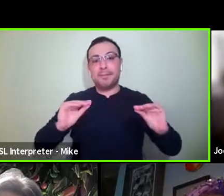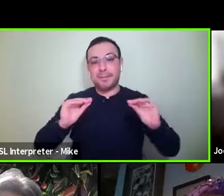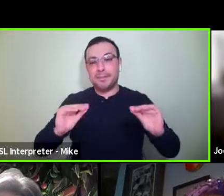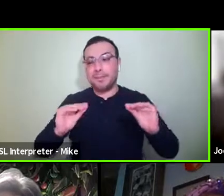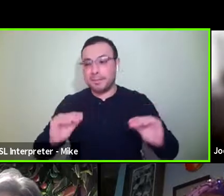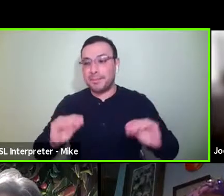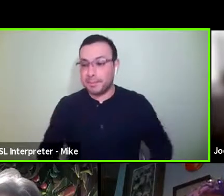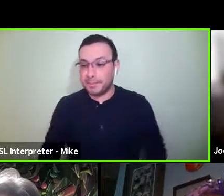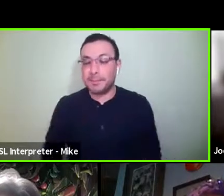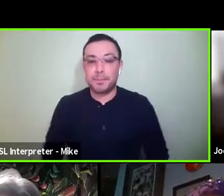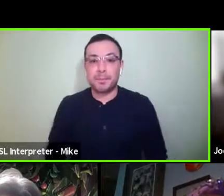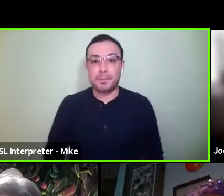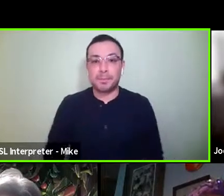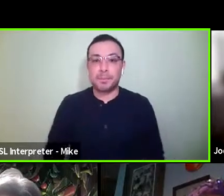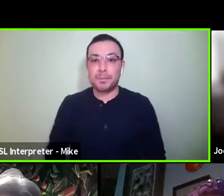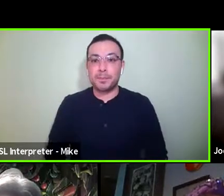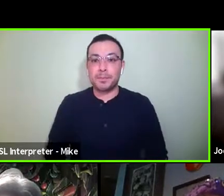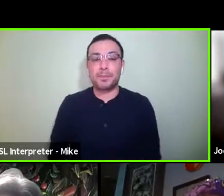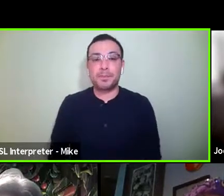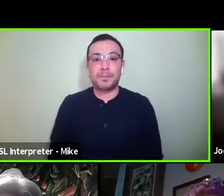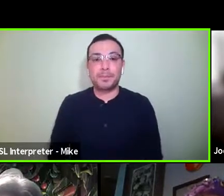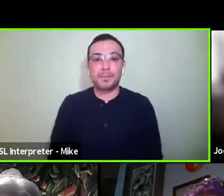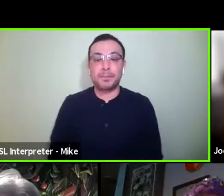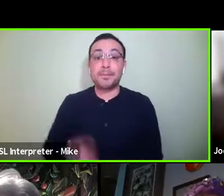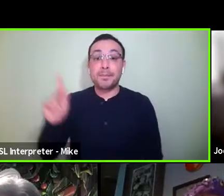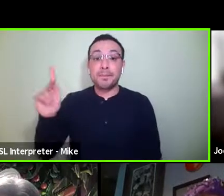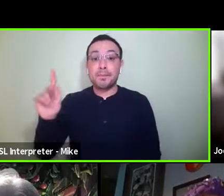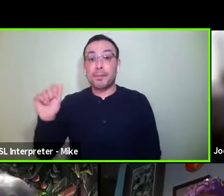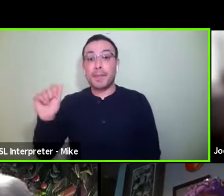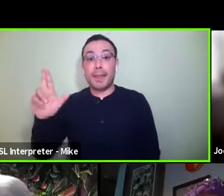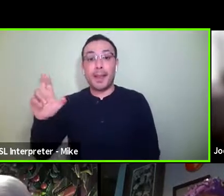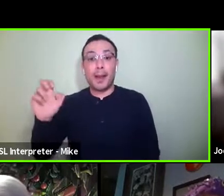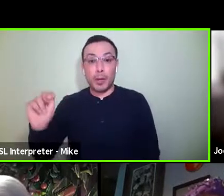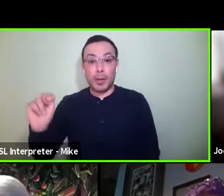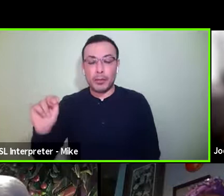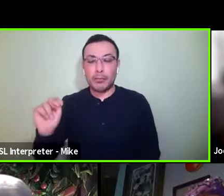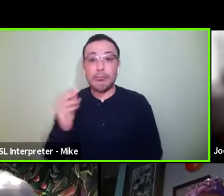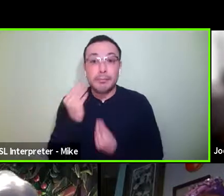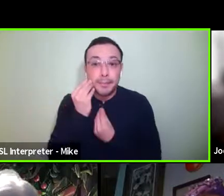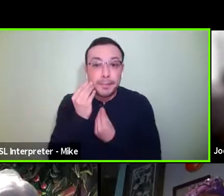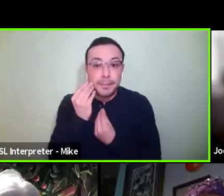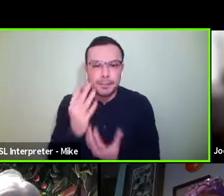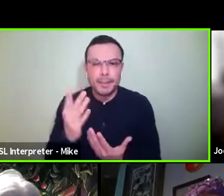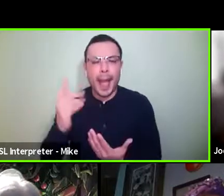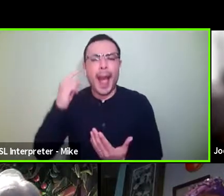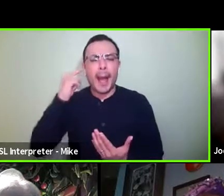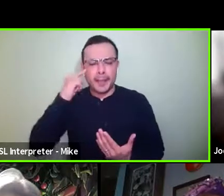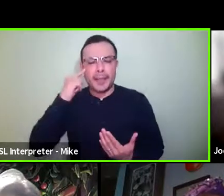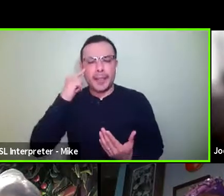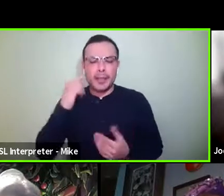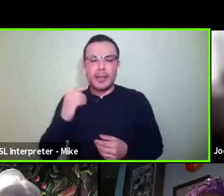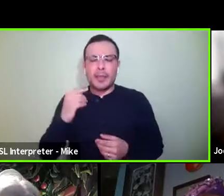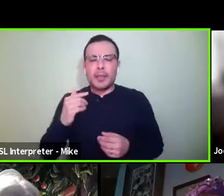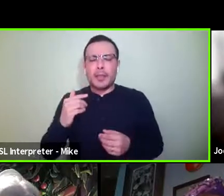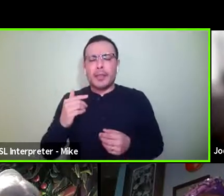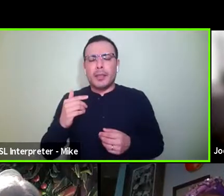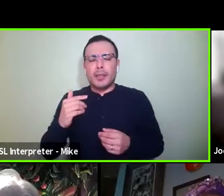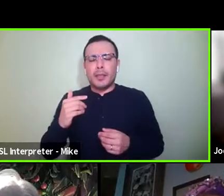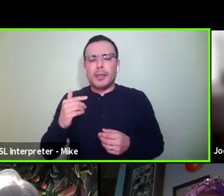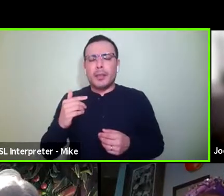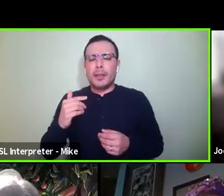I think it's coming, you know, at universities across the nation, we've